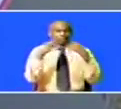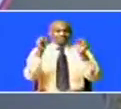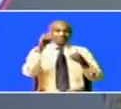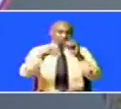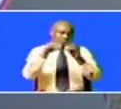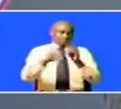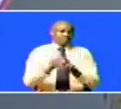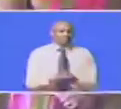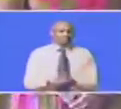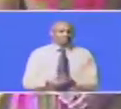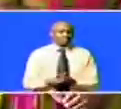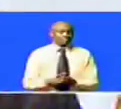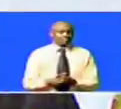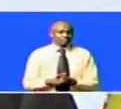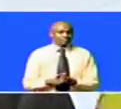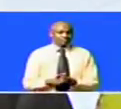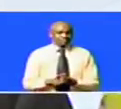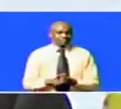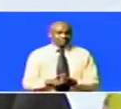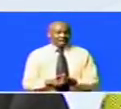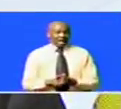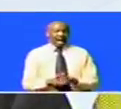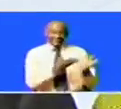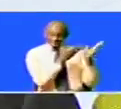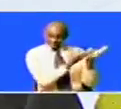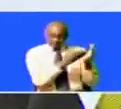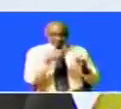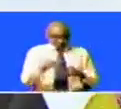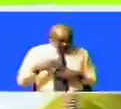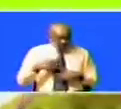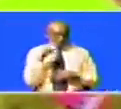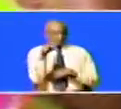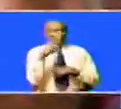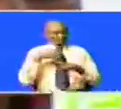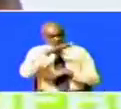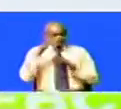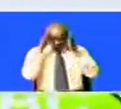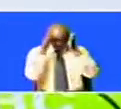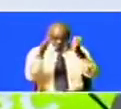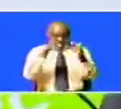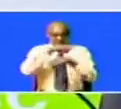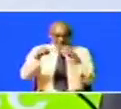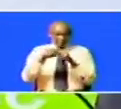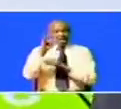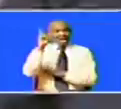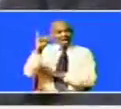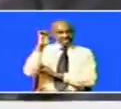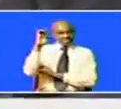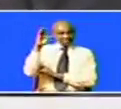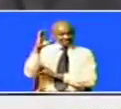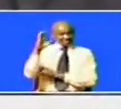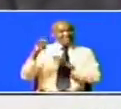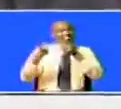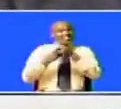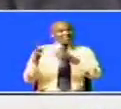poll. She has now become the eye of the storm surrounding the electoral body, which has just